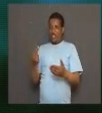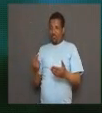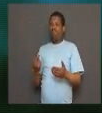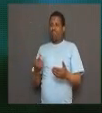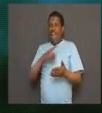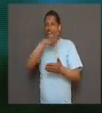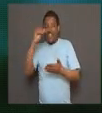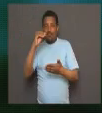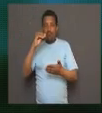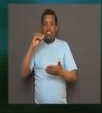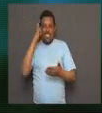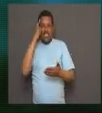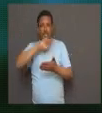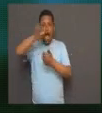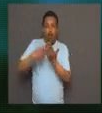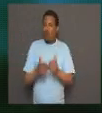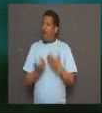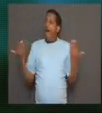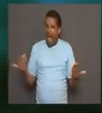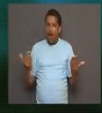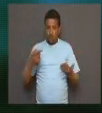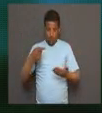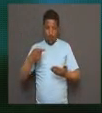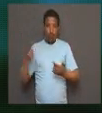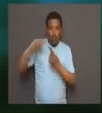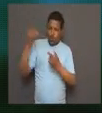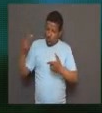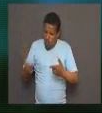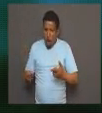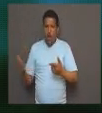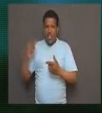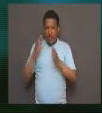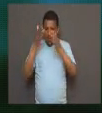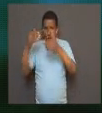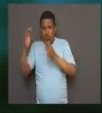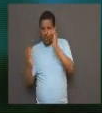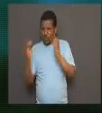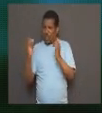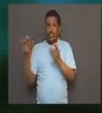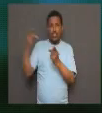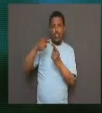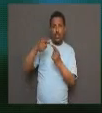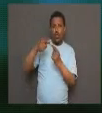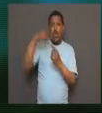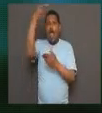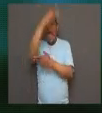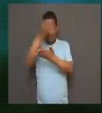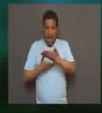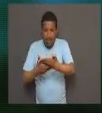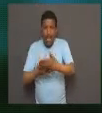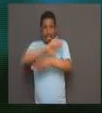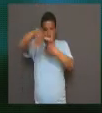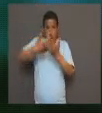think about how to draw them in proportion to the map as a